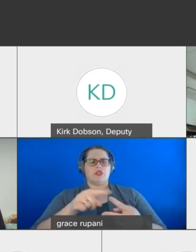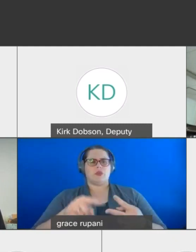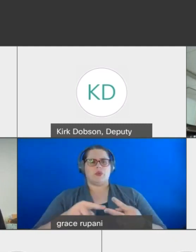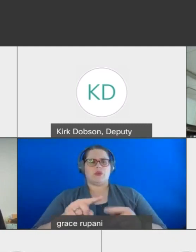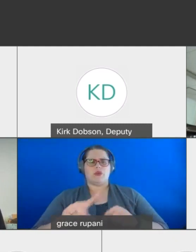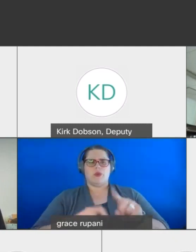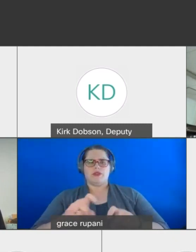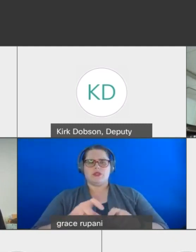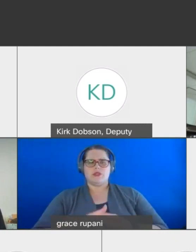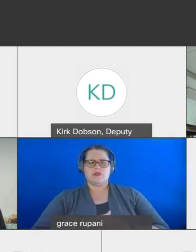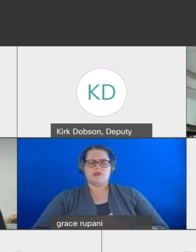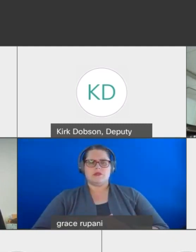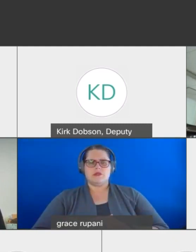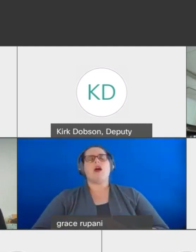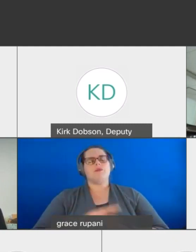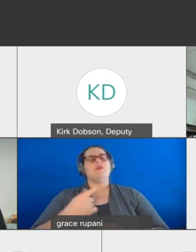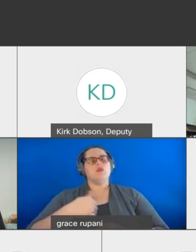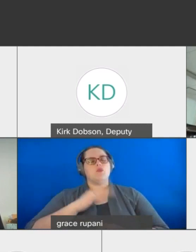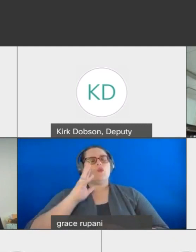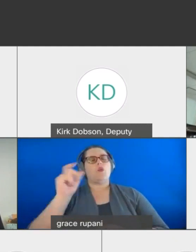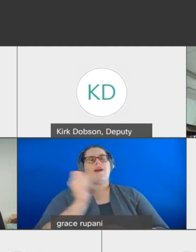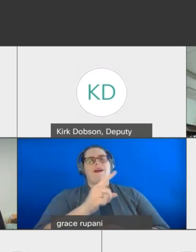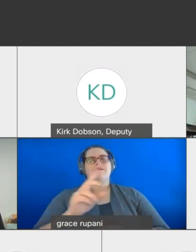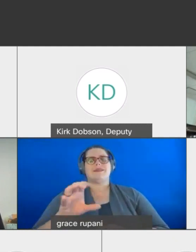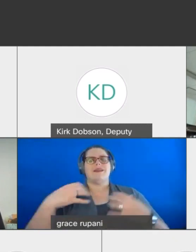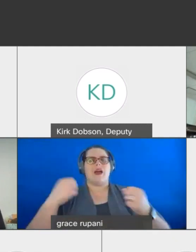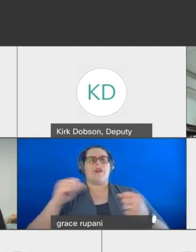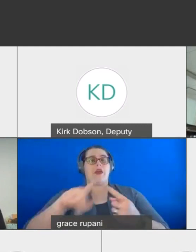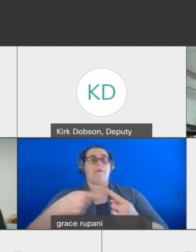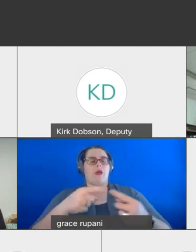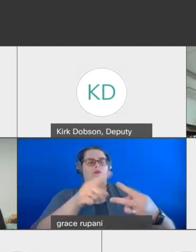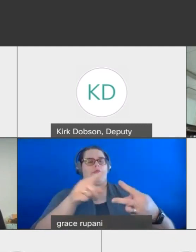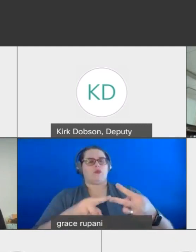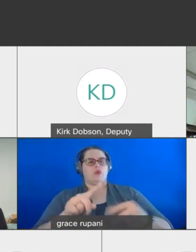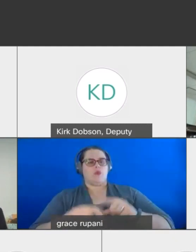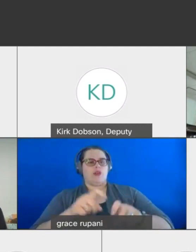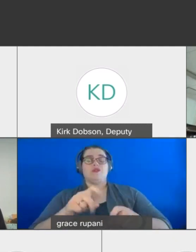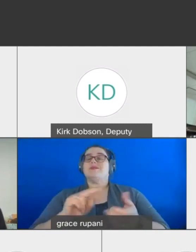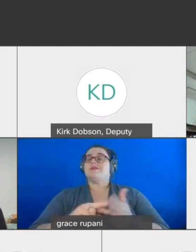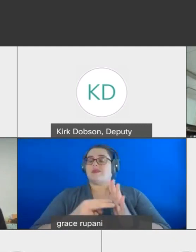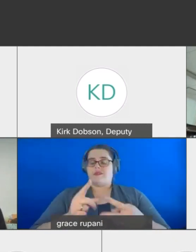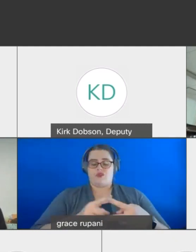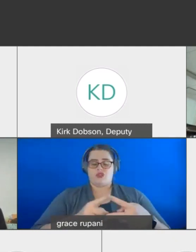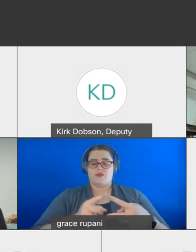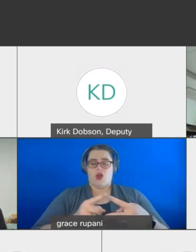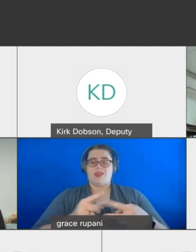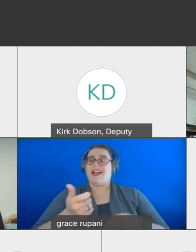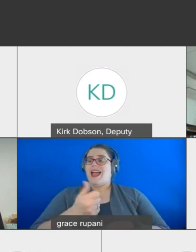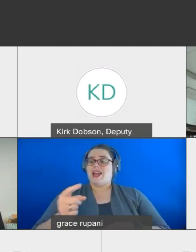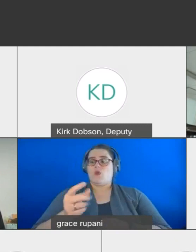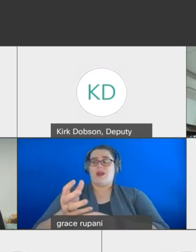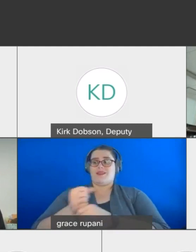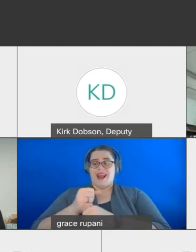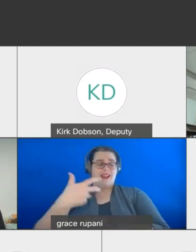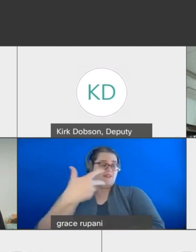respond to this. We will follow up with DC Health about 2 questions. One is anyone getting the vaccine should be getting that